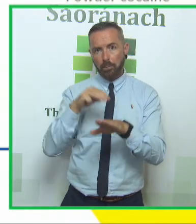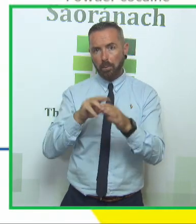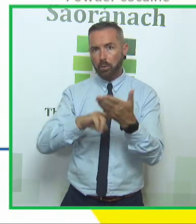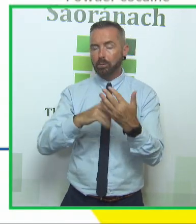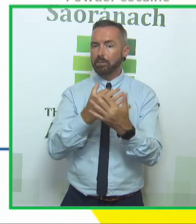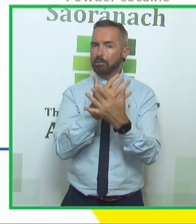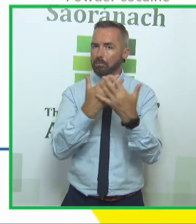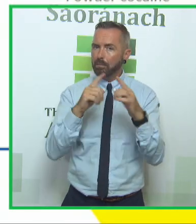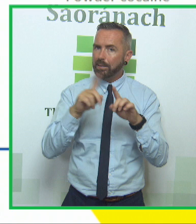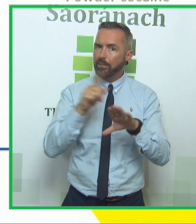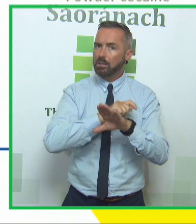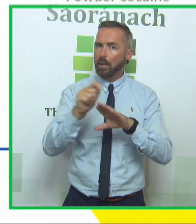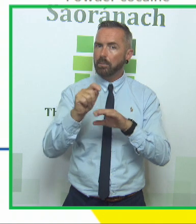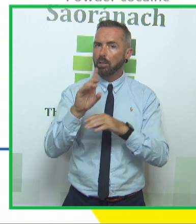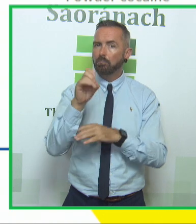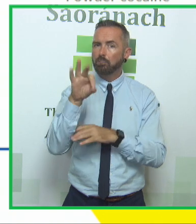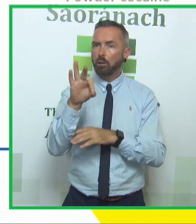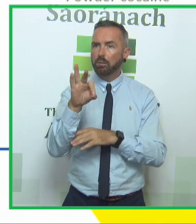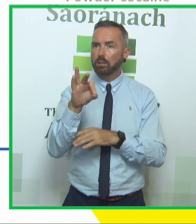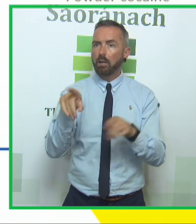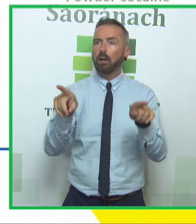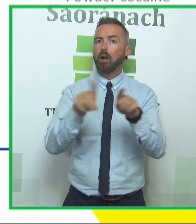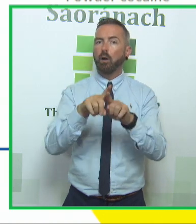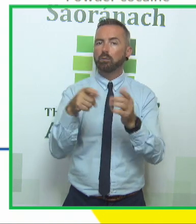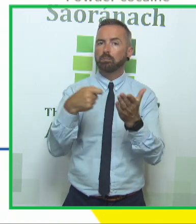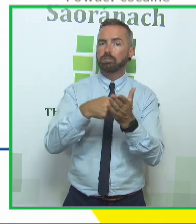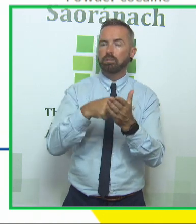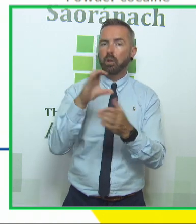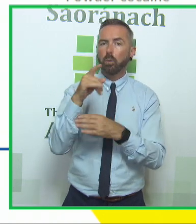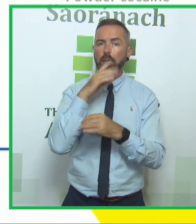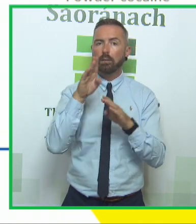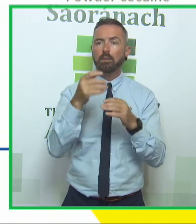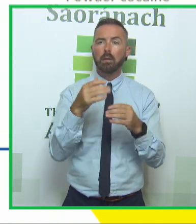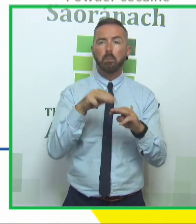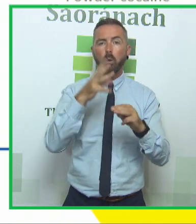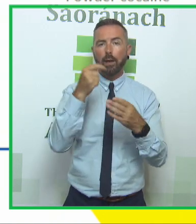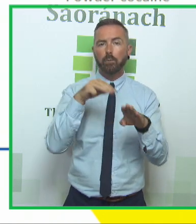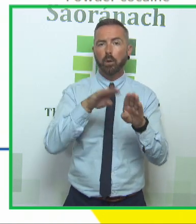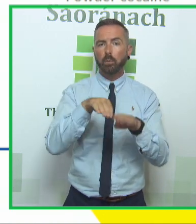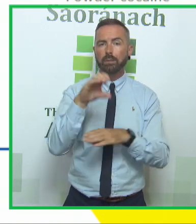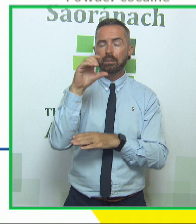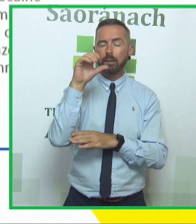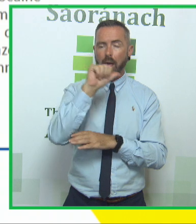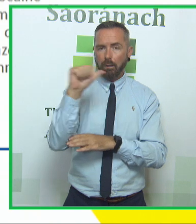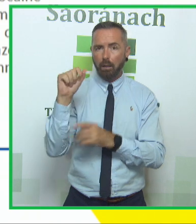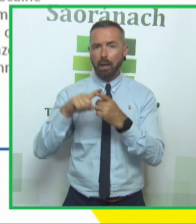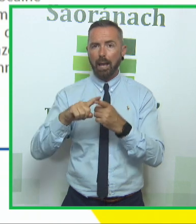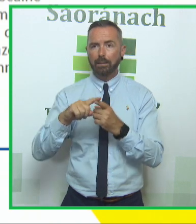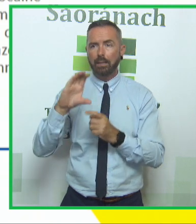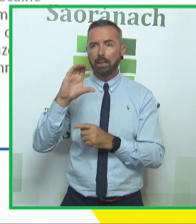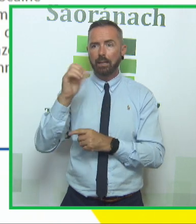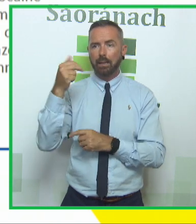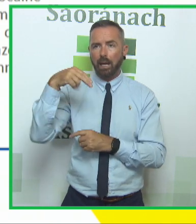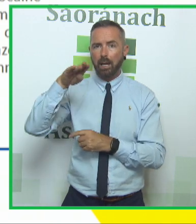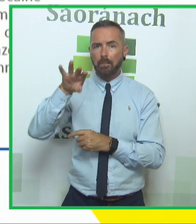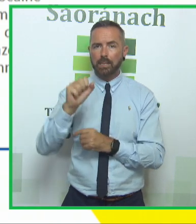several drugs. In addition to cocaine, many were also treated for problem alcohol or cannabis use. Then looking